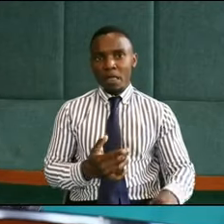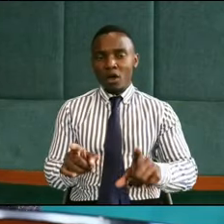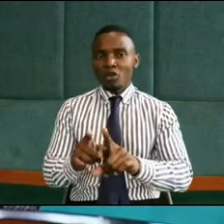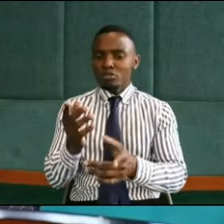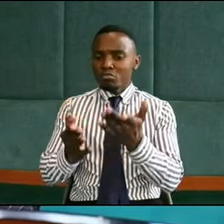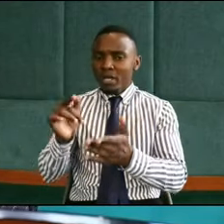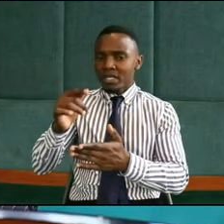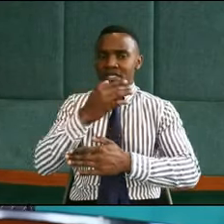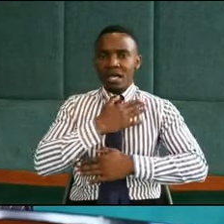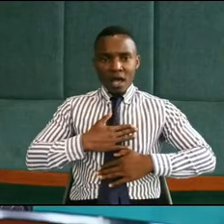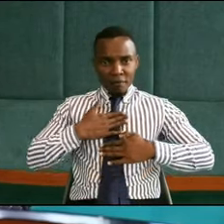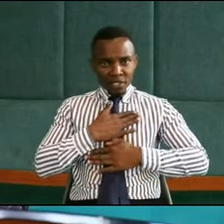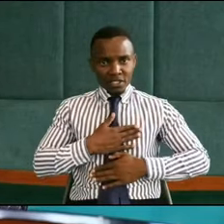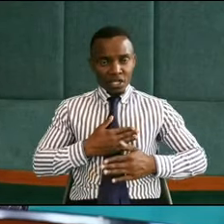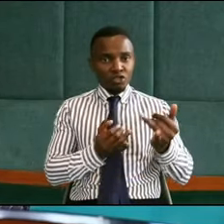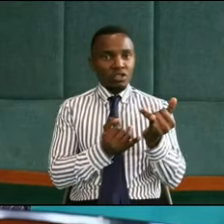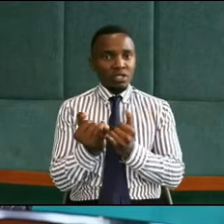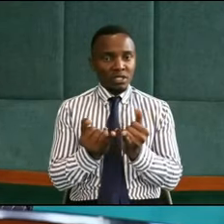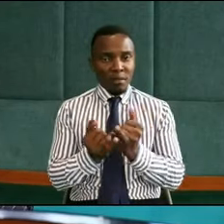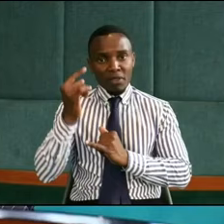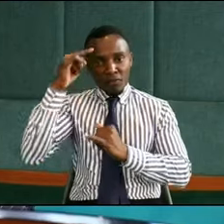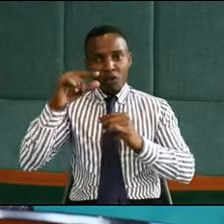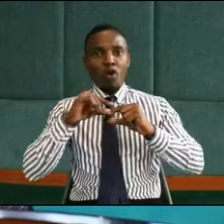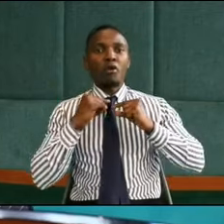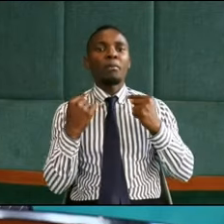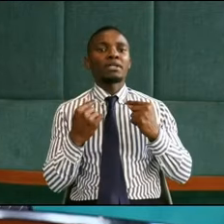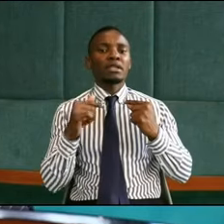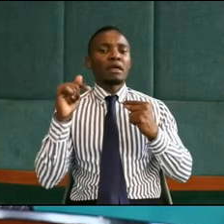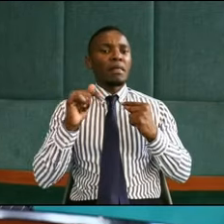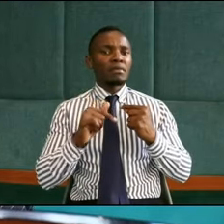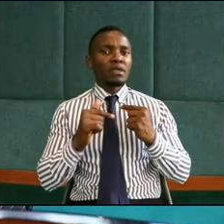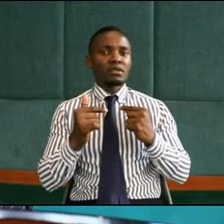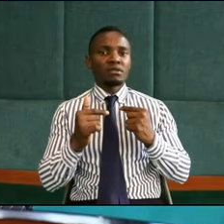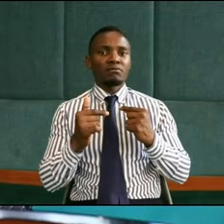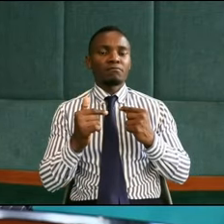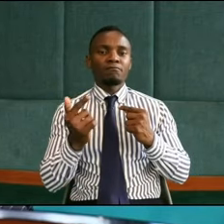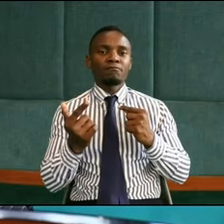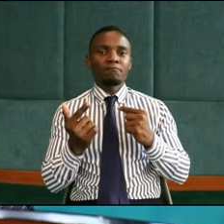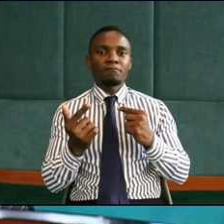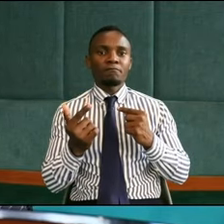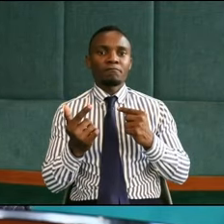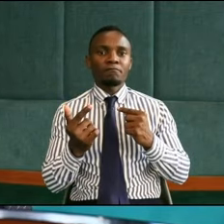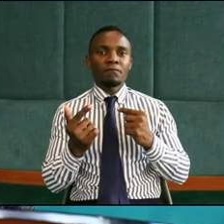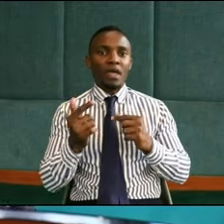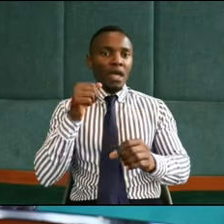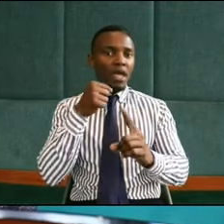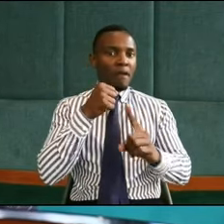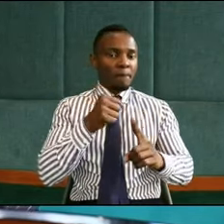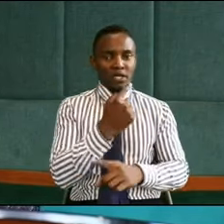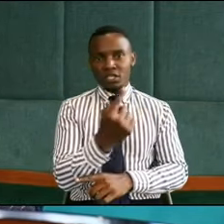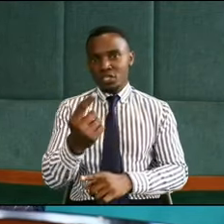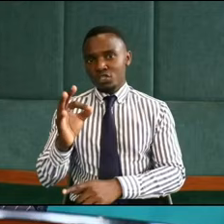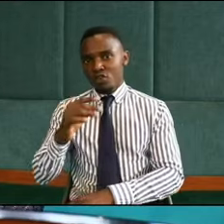this appreciation Sabbath for the pastors be meaningful to each one of us, that we shall be always